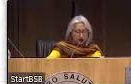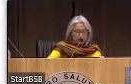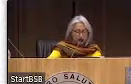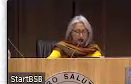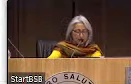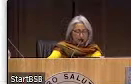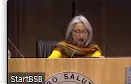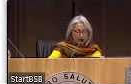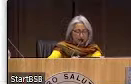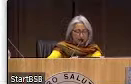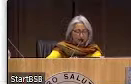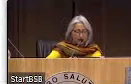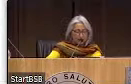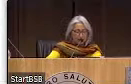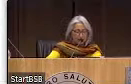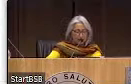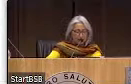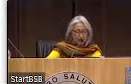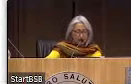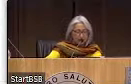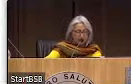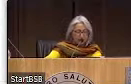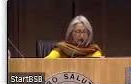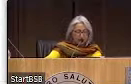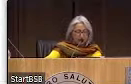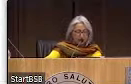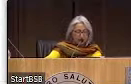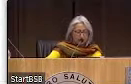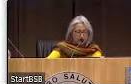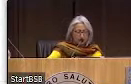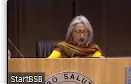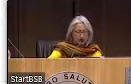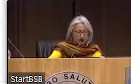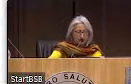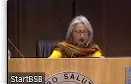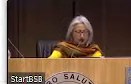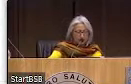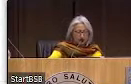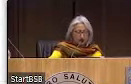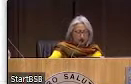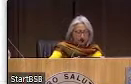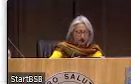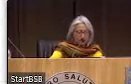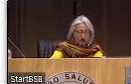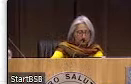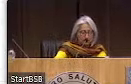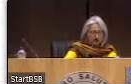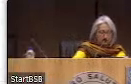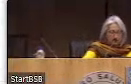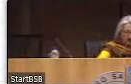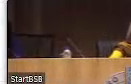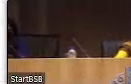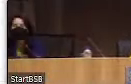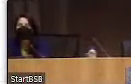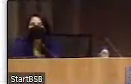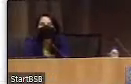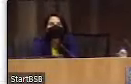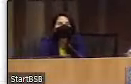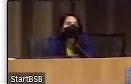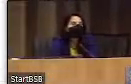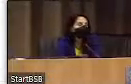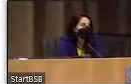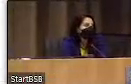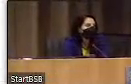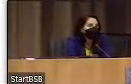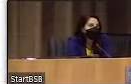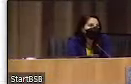one of the states in the south of Brazil. It's a small capital for the parameters of Brazil. We